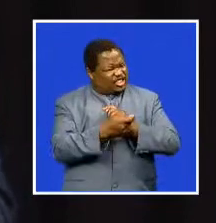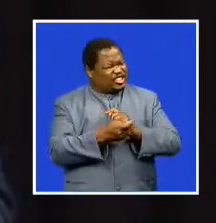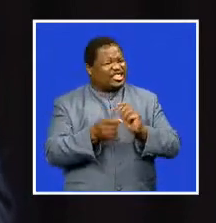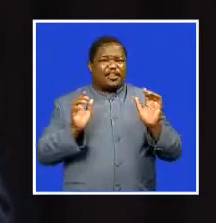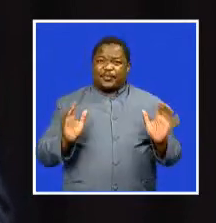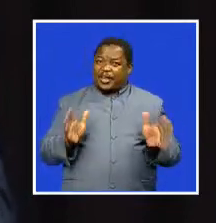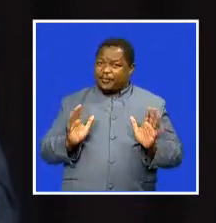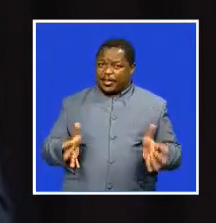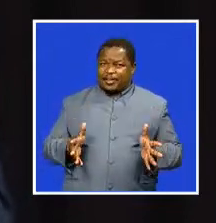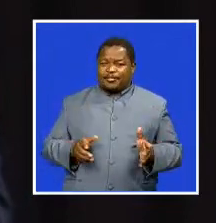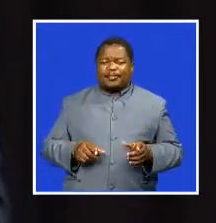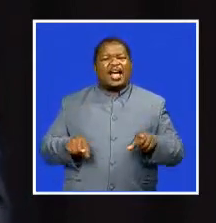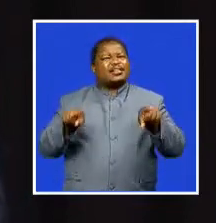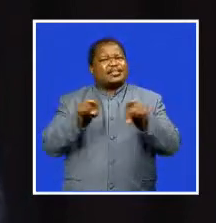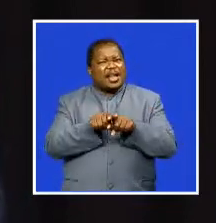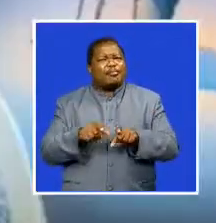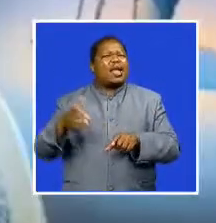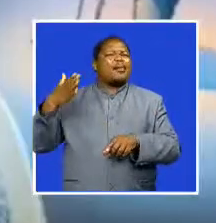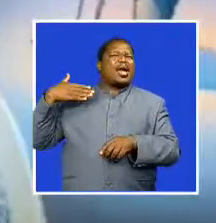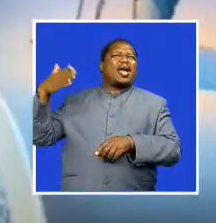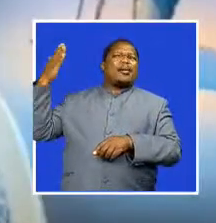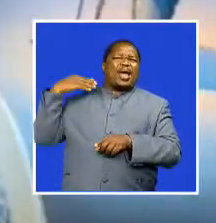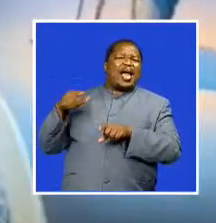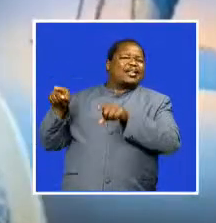sigcizelela evikini leliphelile